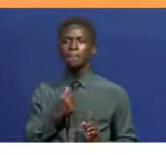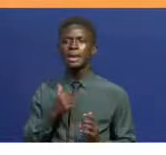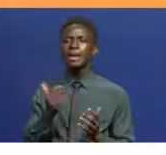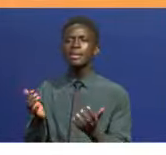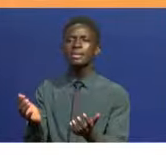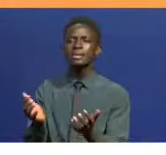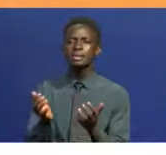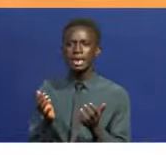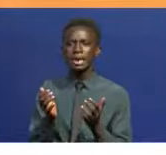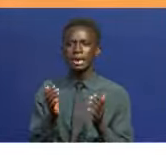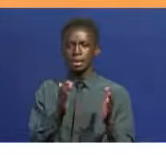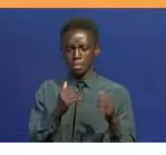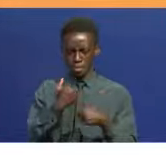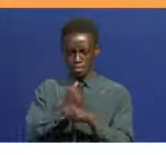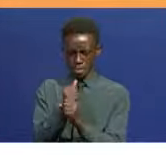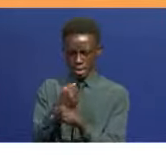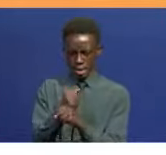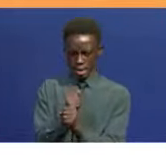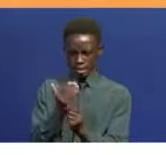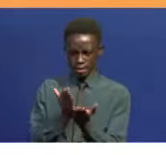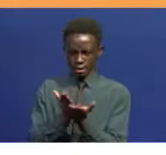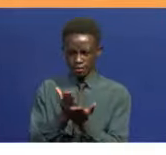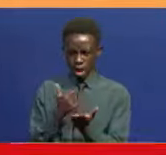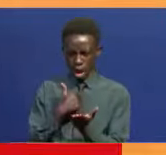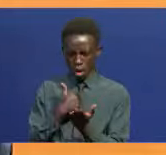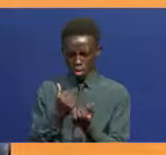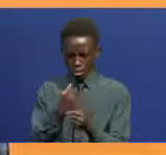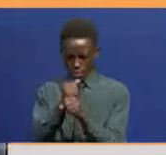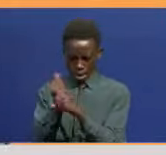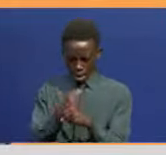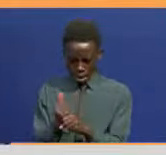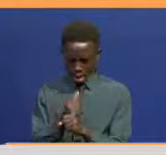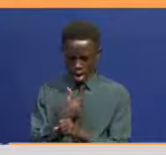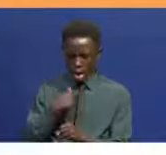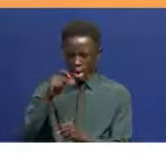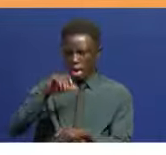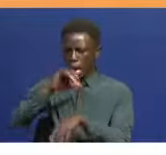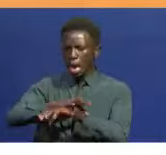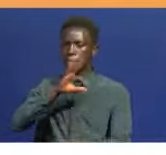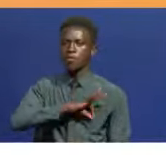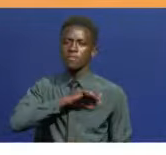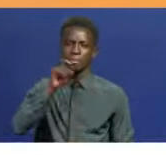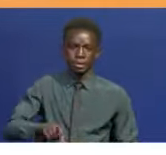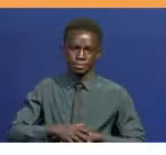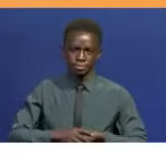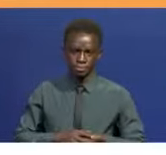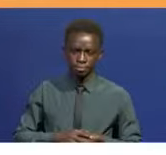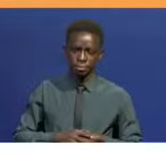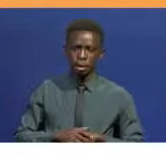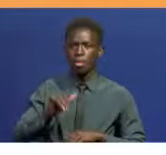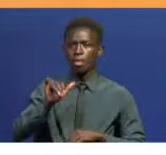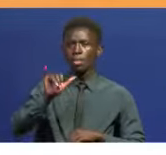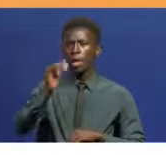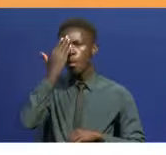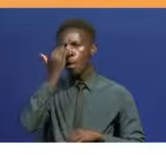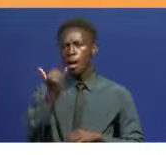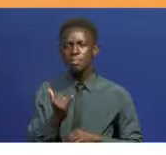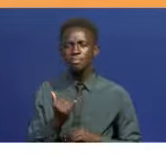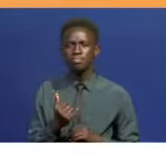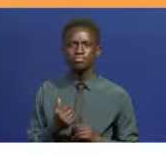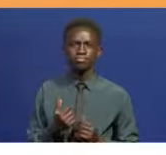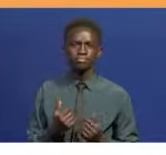my services in such a way that I'll get something out of this. So basically, when we are looking at this, that's why I've said it's very important for us to look at